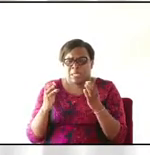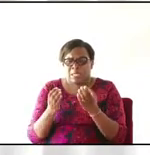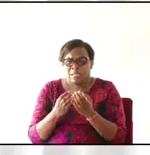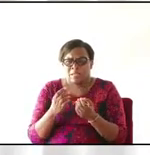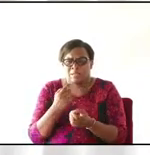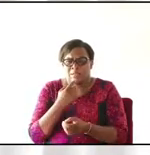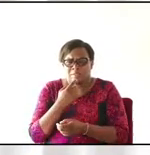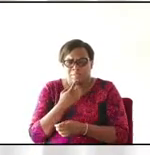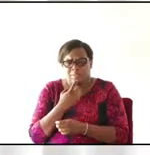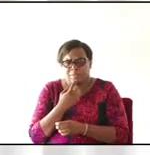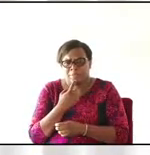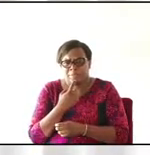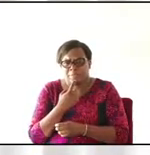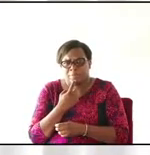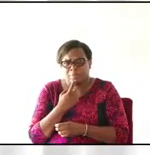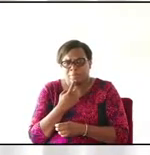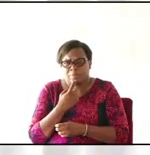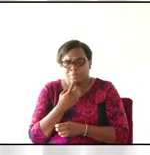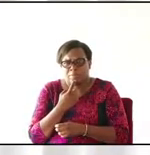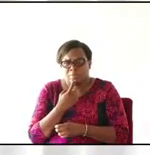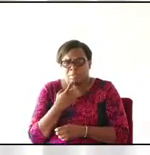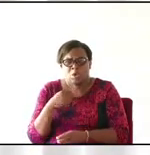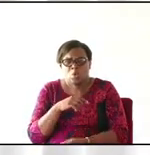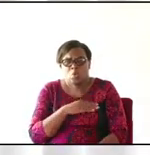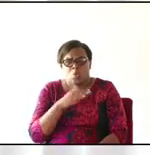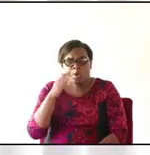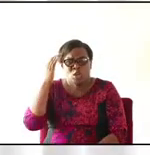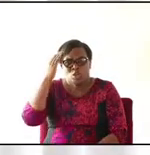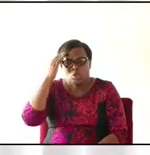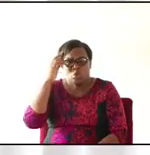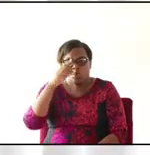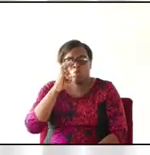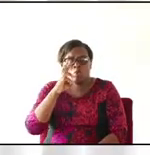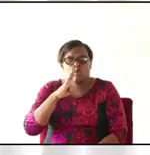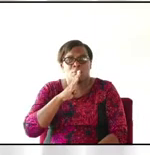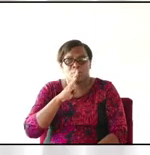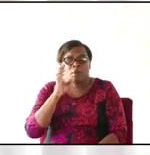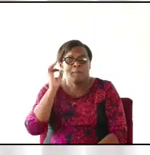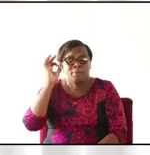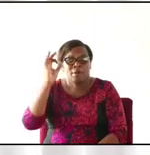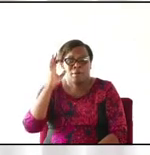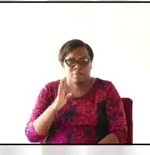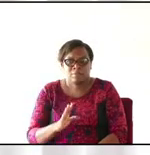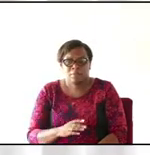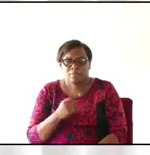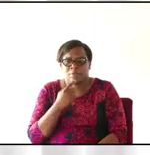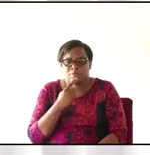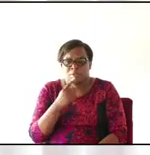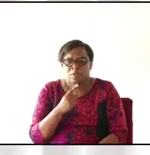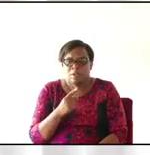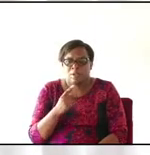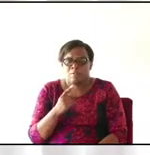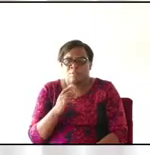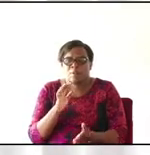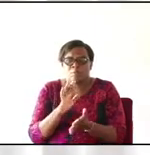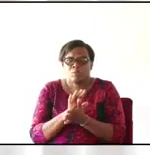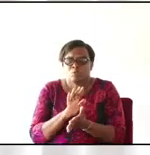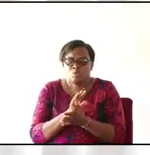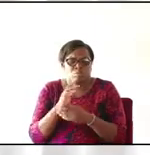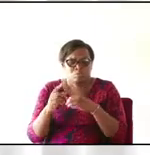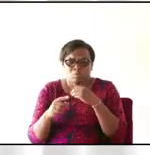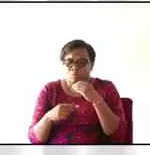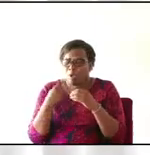Webster, we knew you would be a pastor. I said, really? They said, yes. From high school, you were always talking about